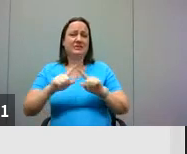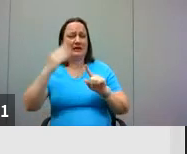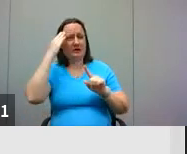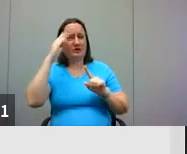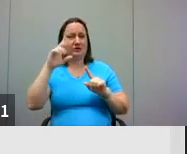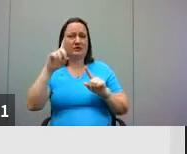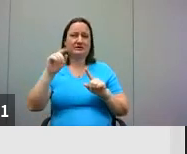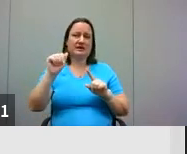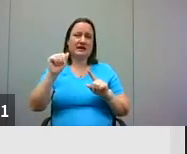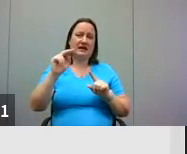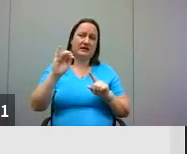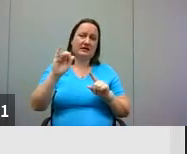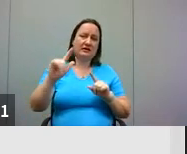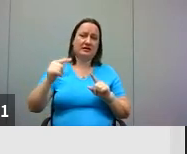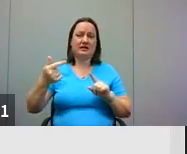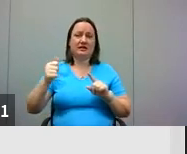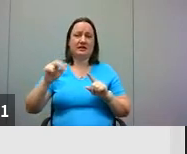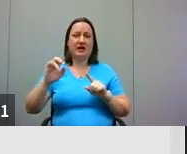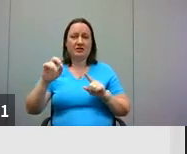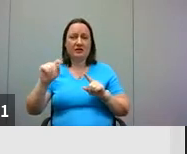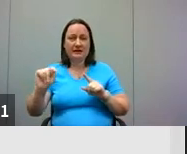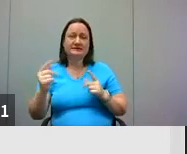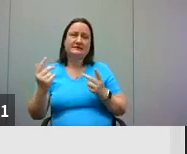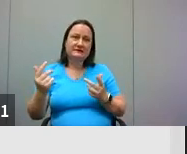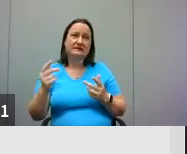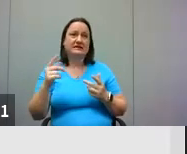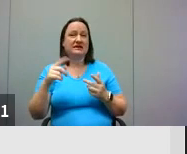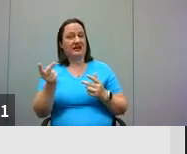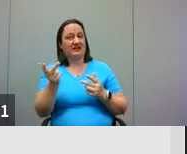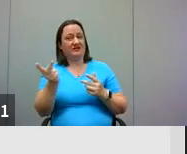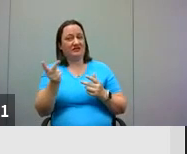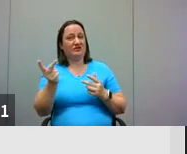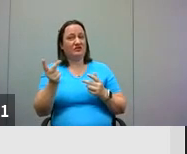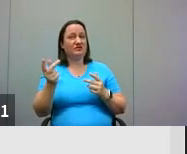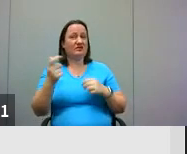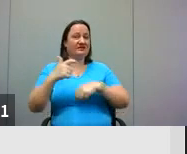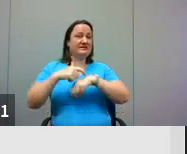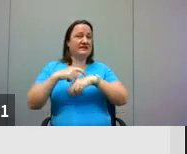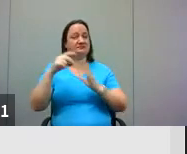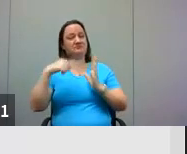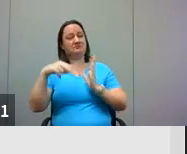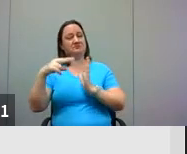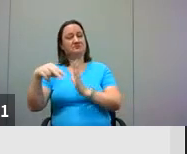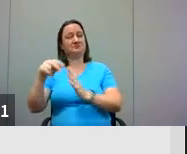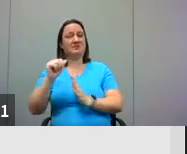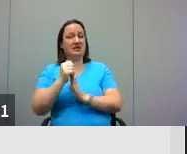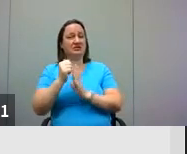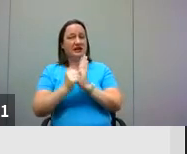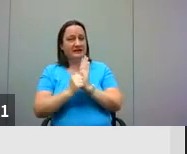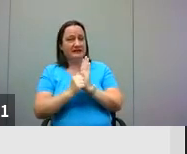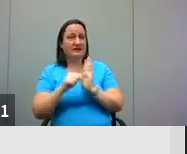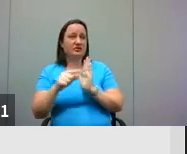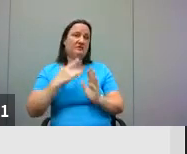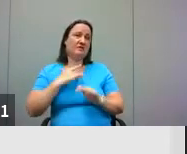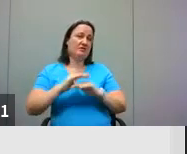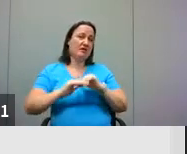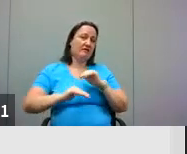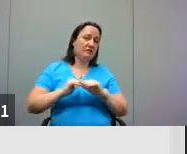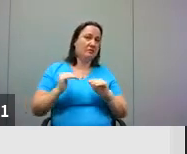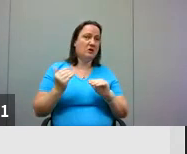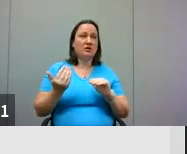Garrett, have you had a chance to look over the agenda, and do you feel comfortable? Were there any outstanding